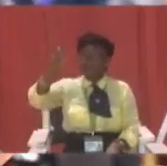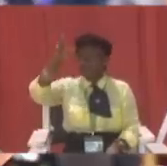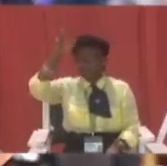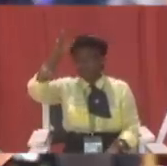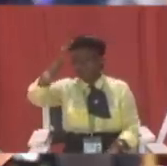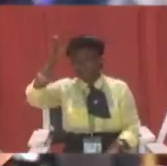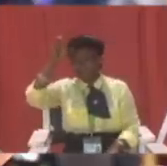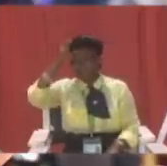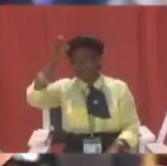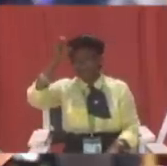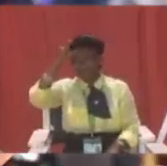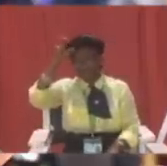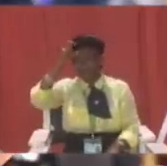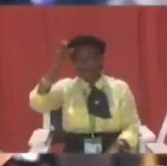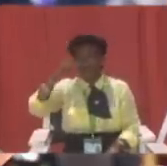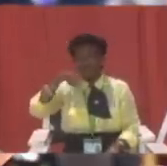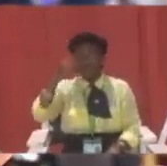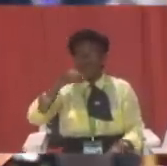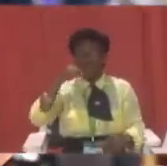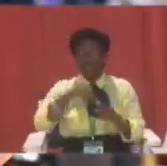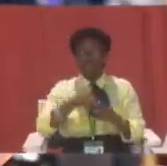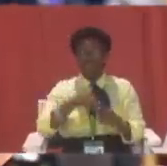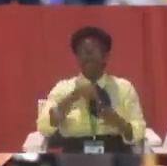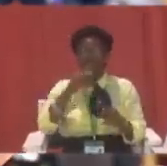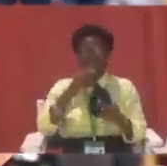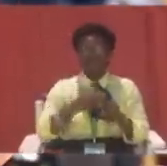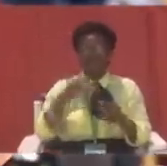and say, in the name of Jesus,